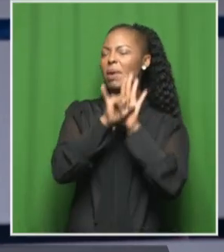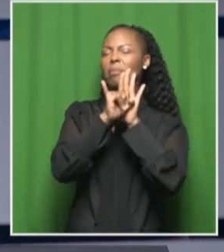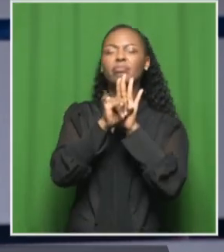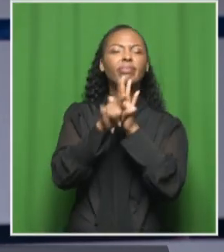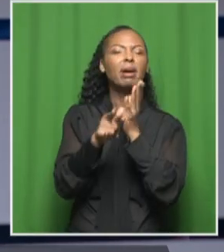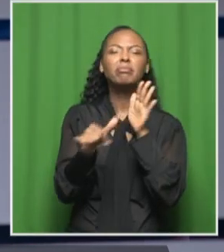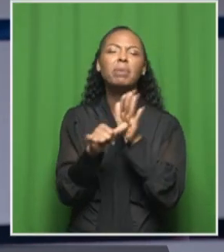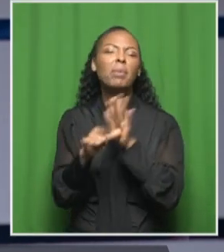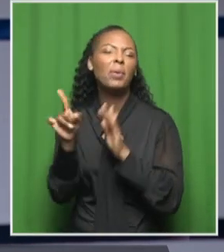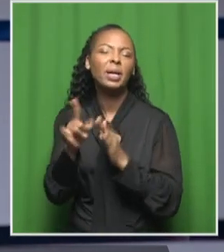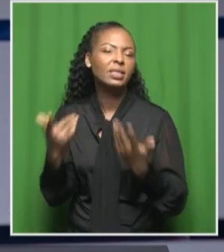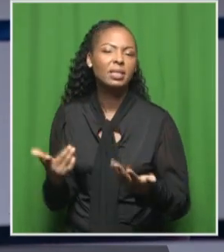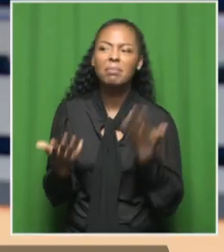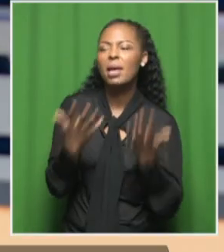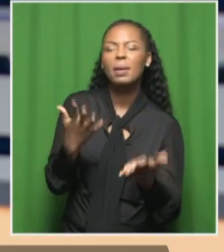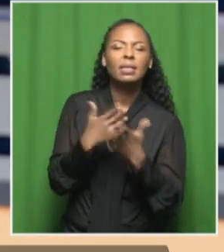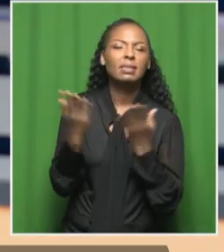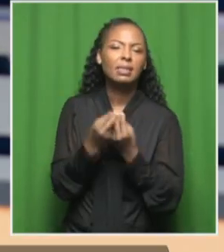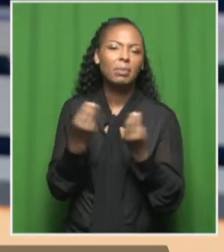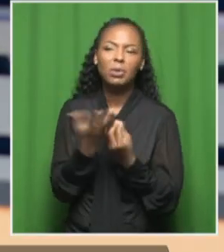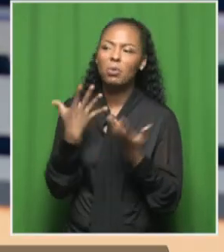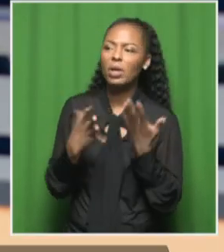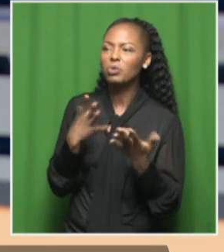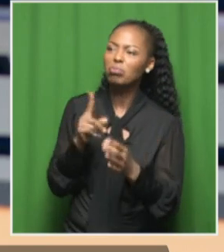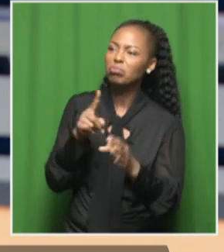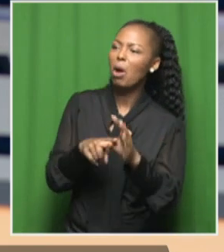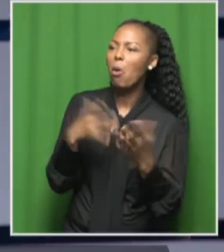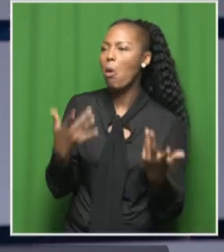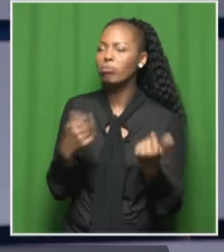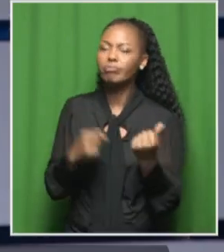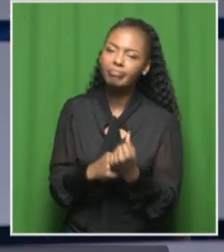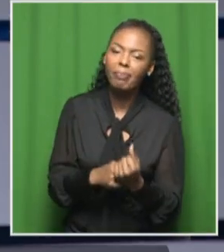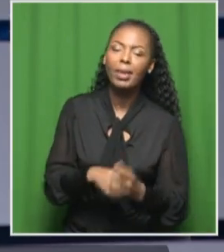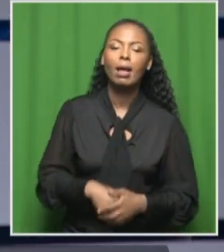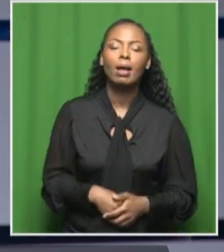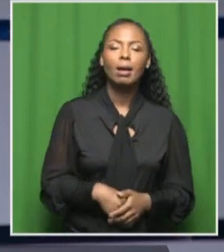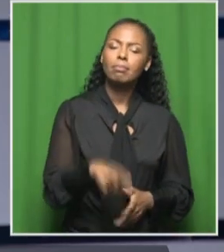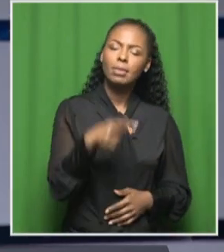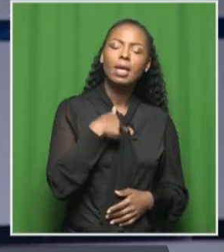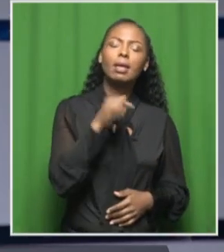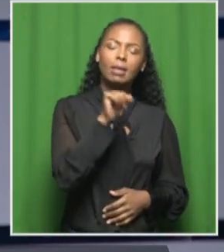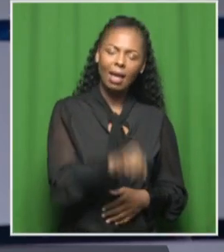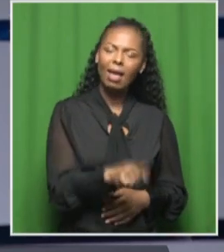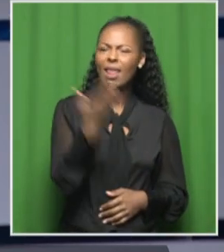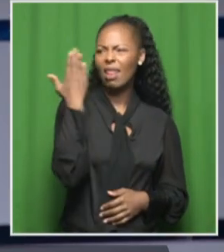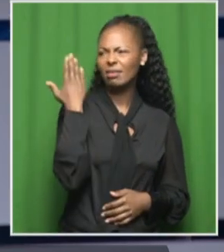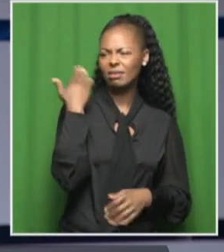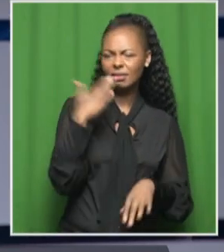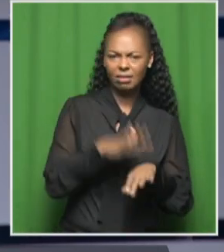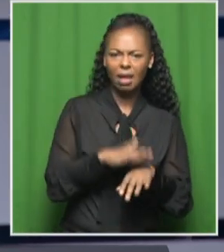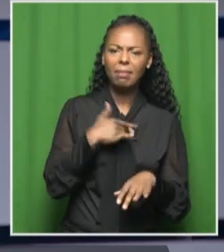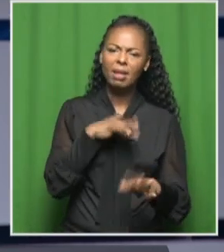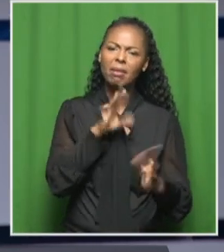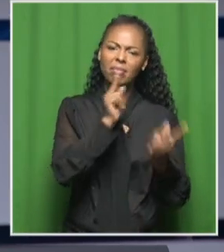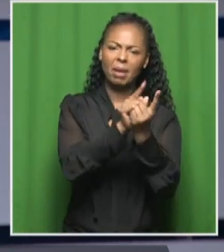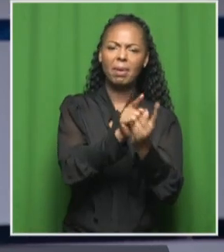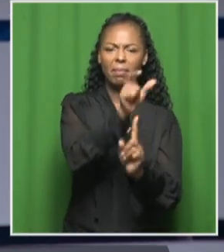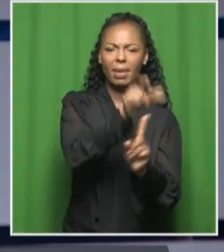particular that you would perhaps like to tap into? Well, it's so crazy because I was talking to someone not too long ago about having